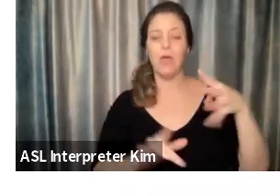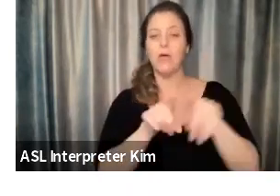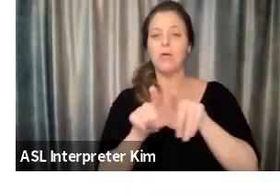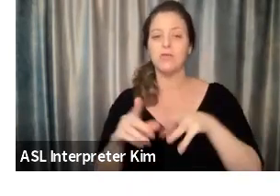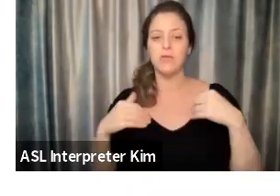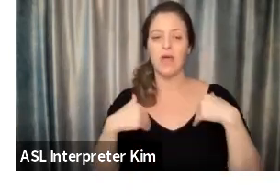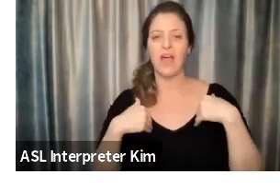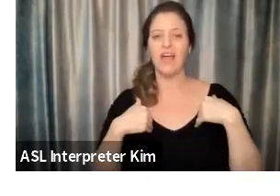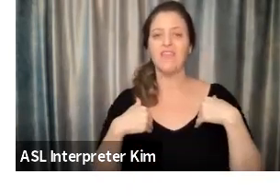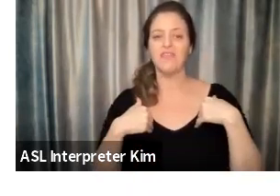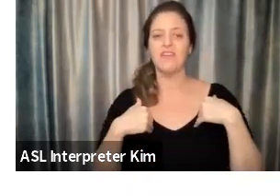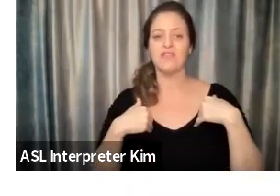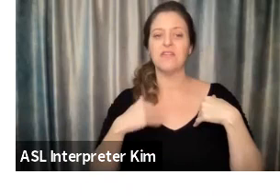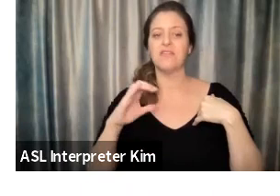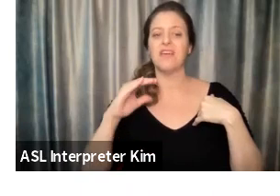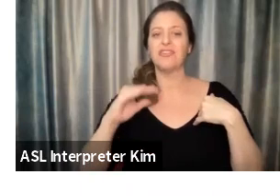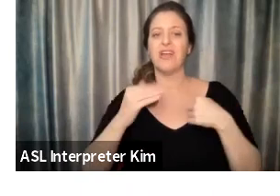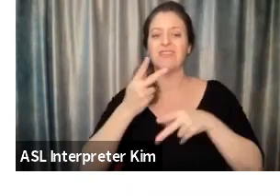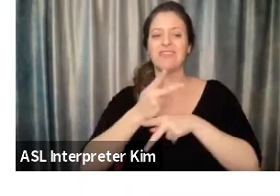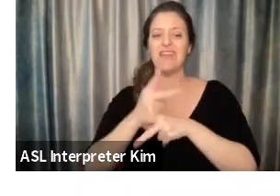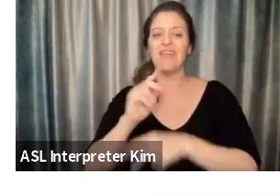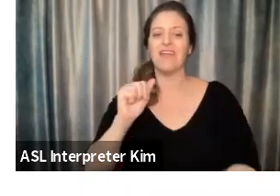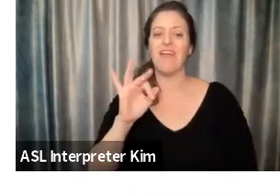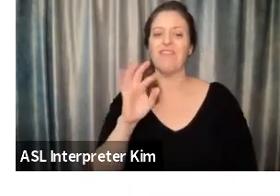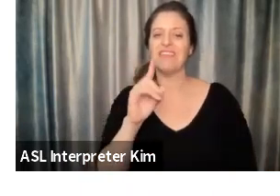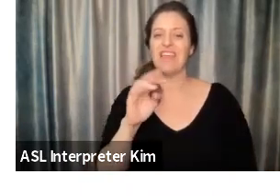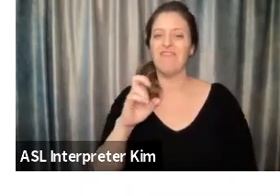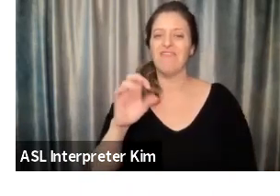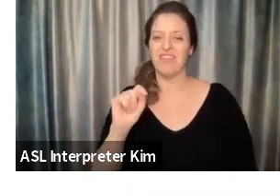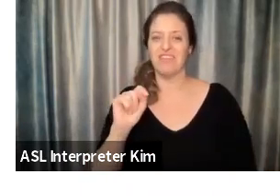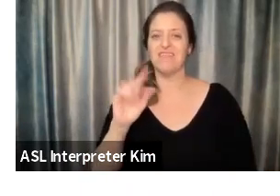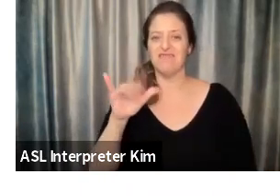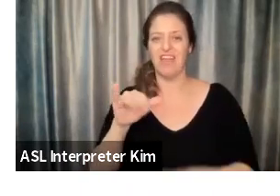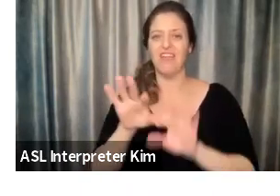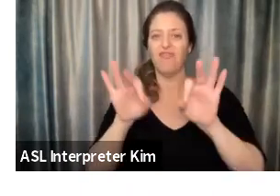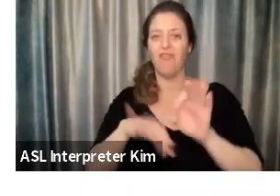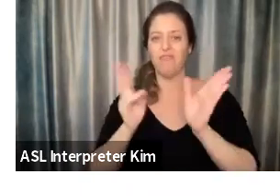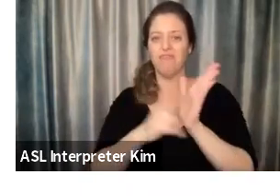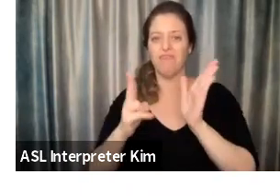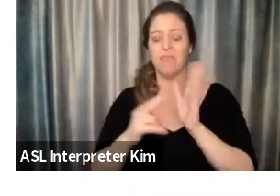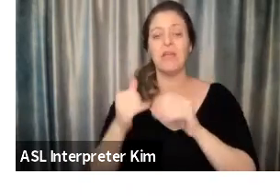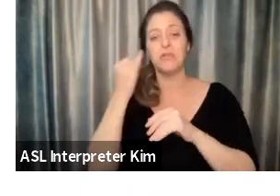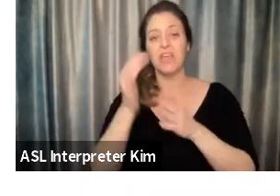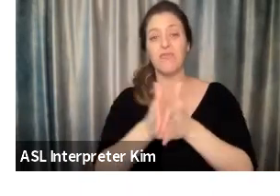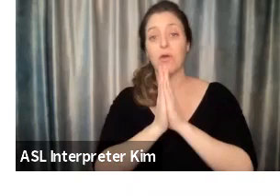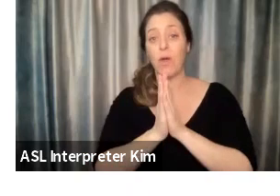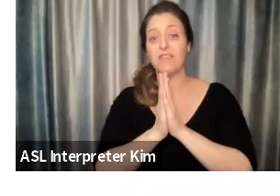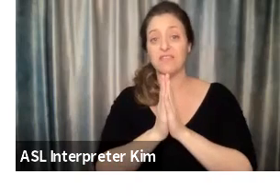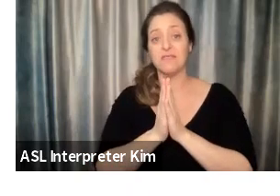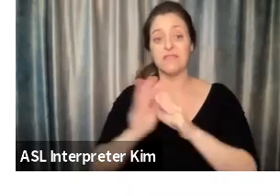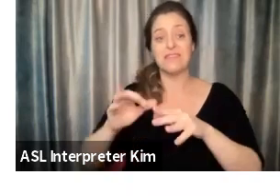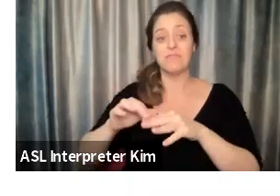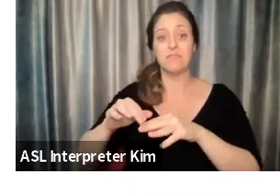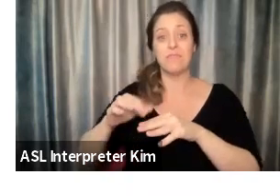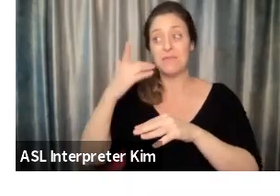care affidavit in there on top of the application. If you need, if your request is based on child care, that needs